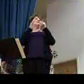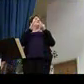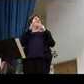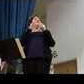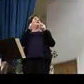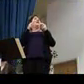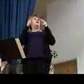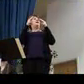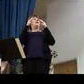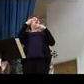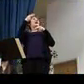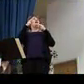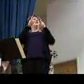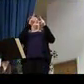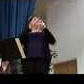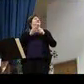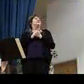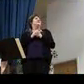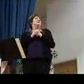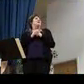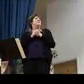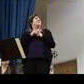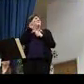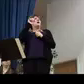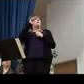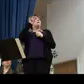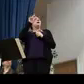Education, Honors. Amanda Ray Tyler.